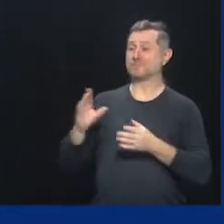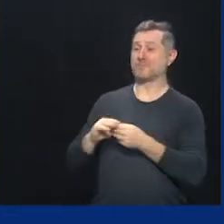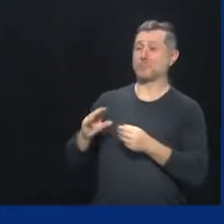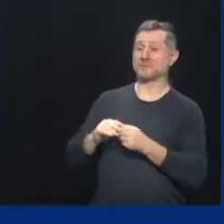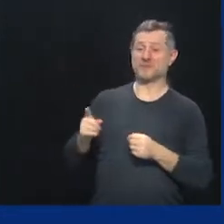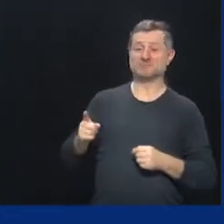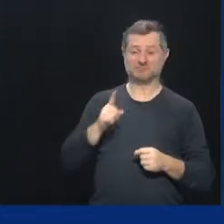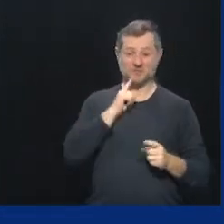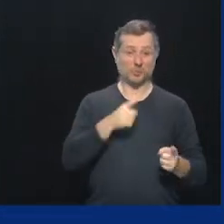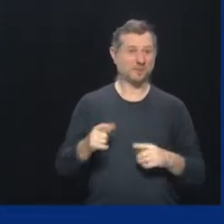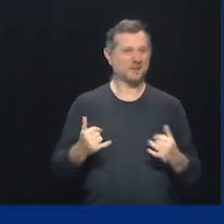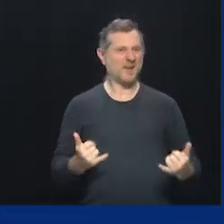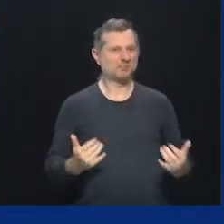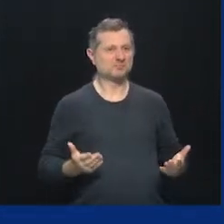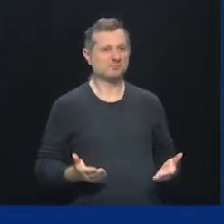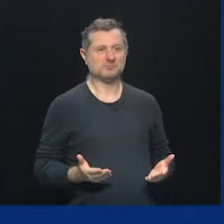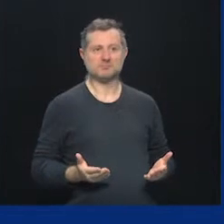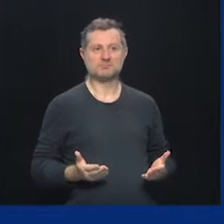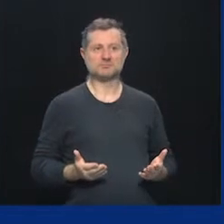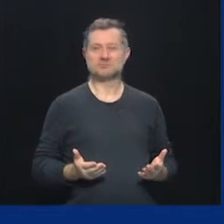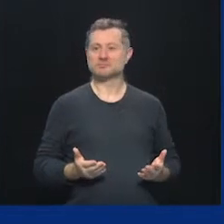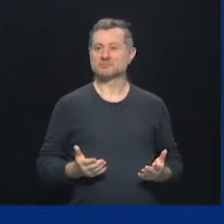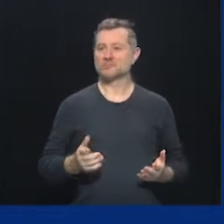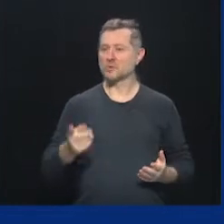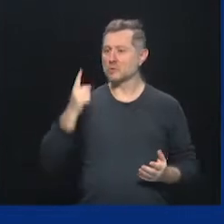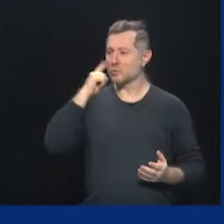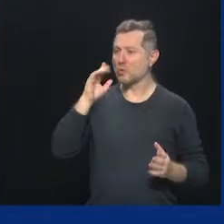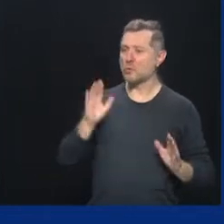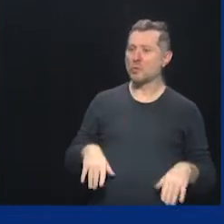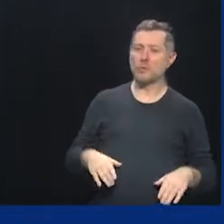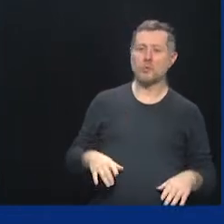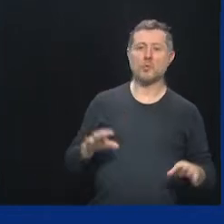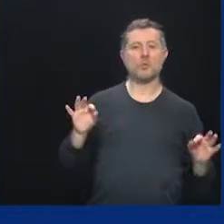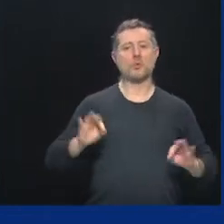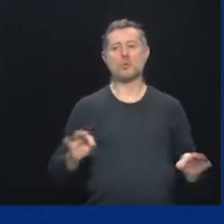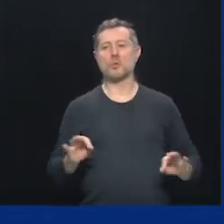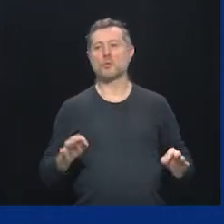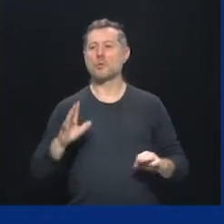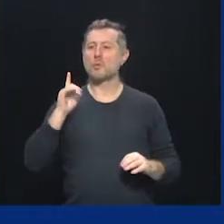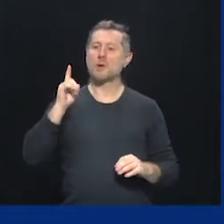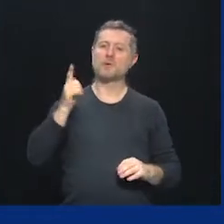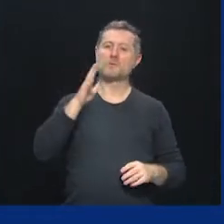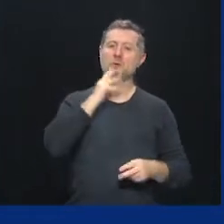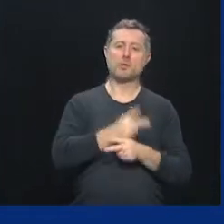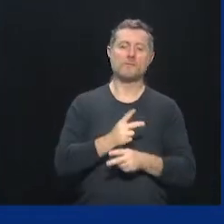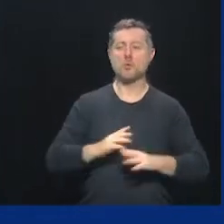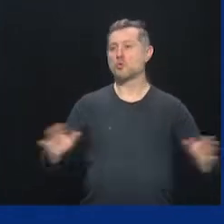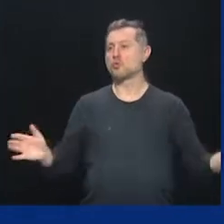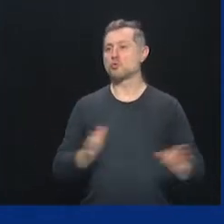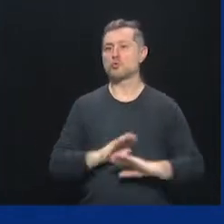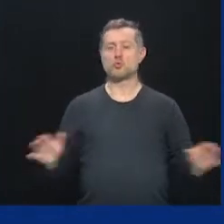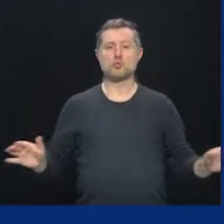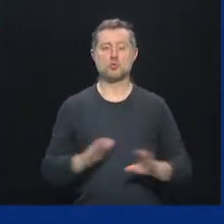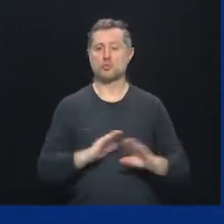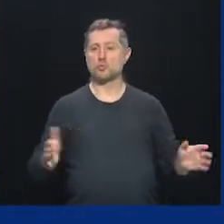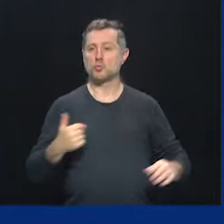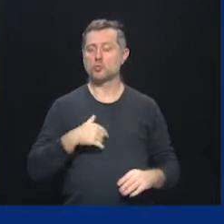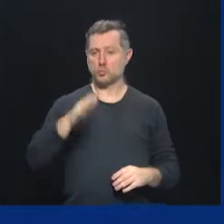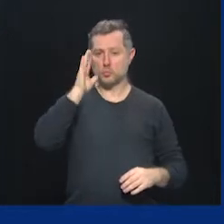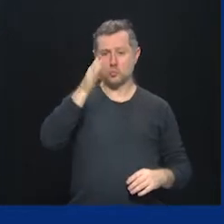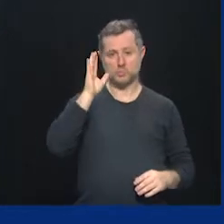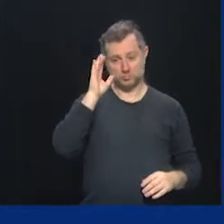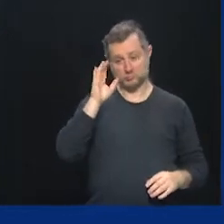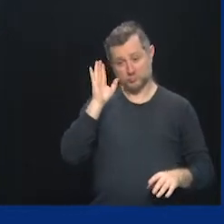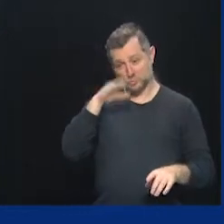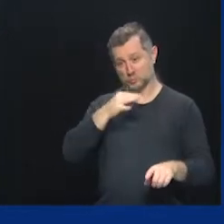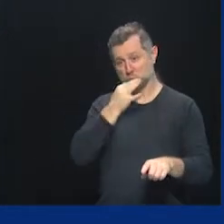not something that we can continue to put on the back burner. I'm glad that we have a bond, actually, as